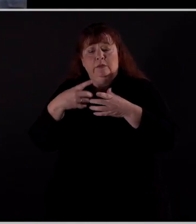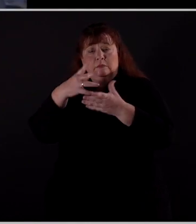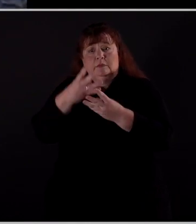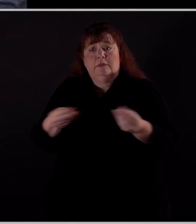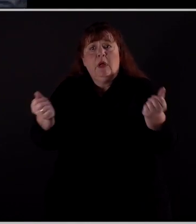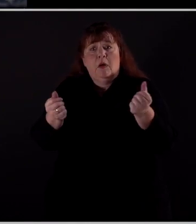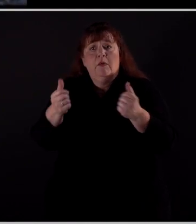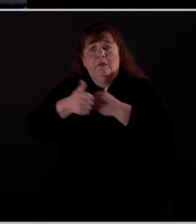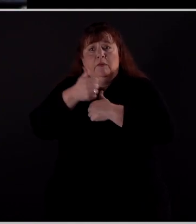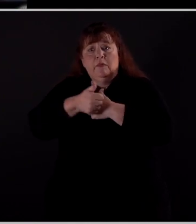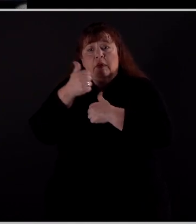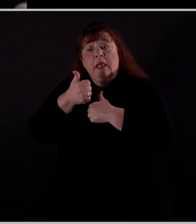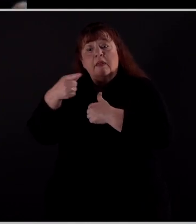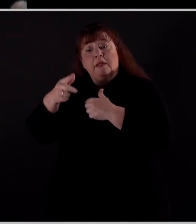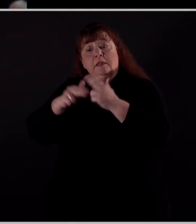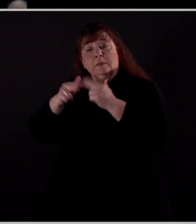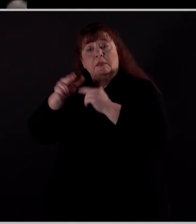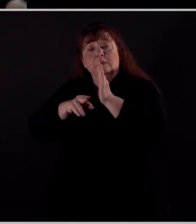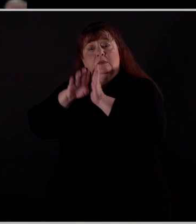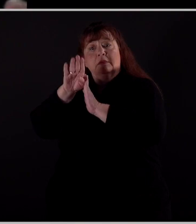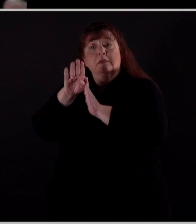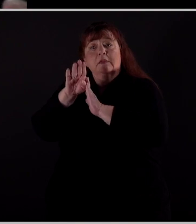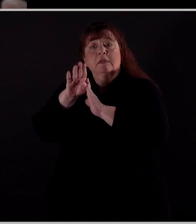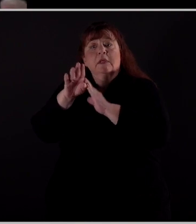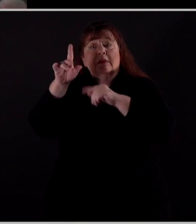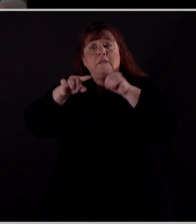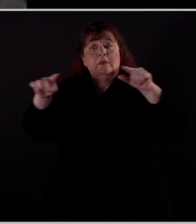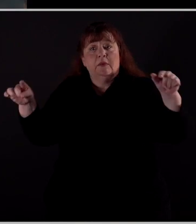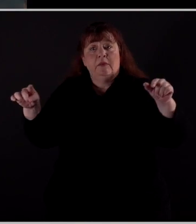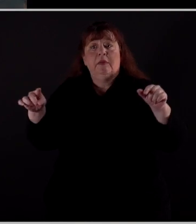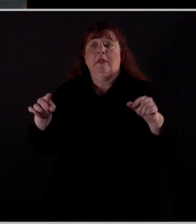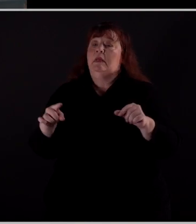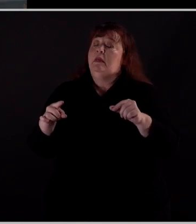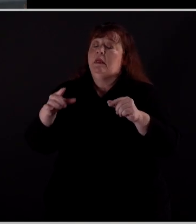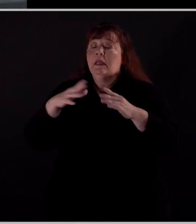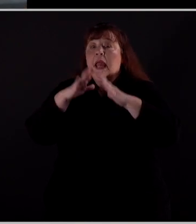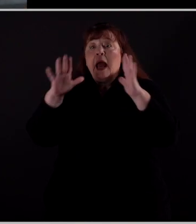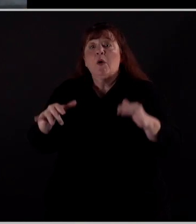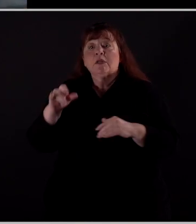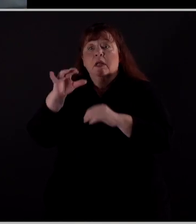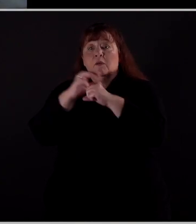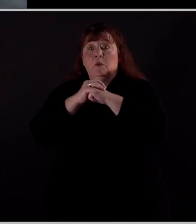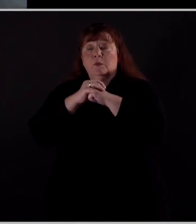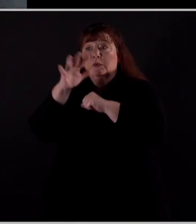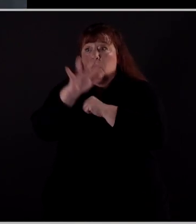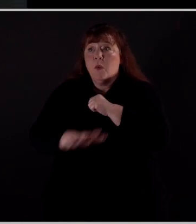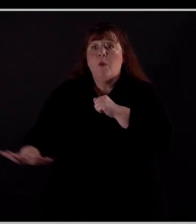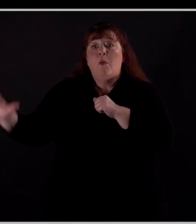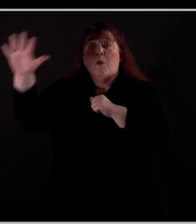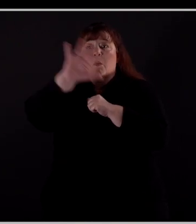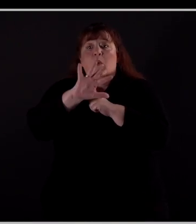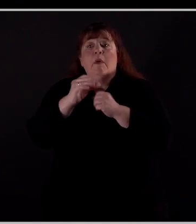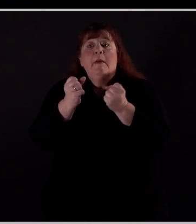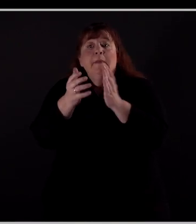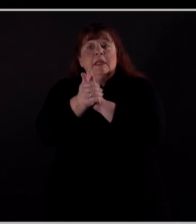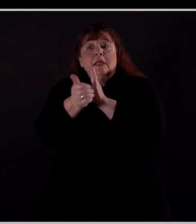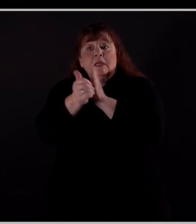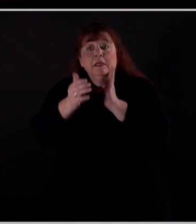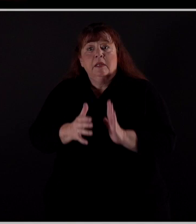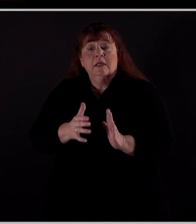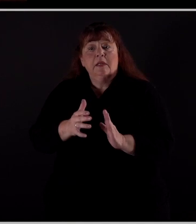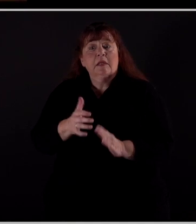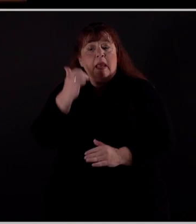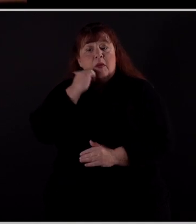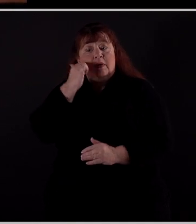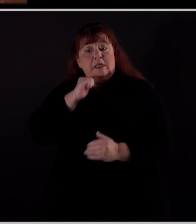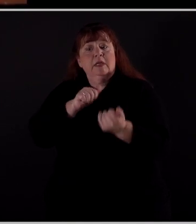This video builds on those lessons by focusing on the dynamic threats facing America's houses of worship across faiths and the experts who deal with these challenges every